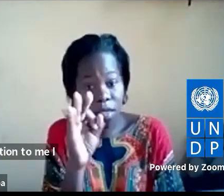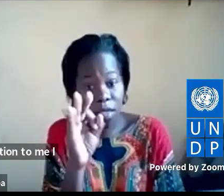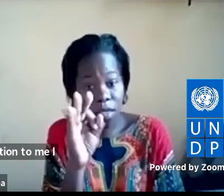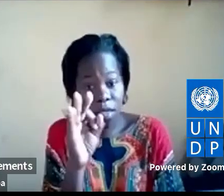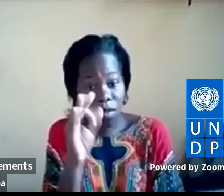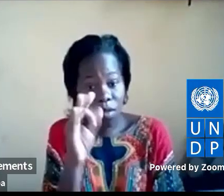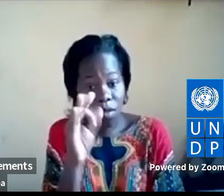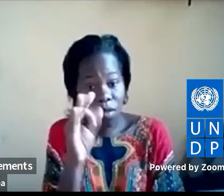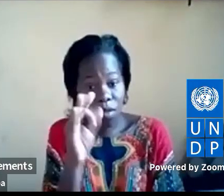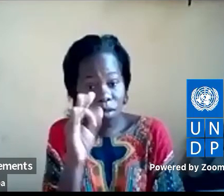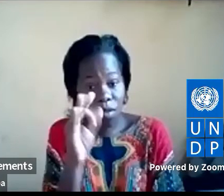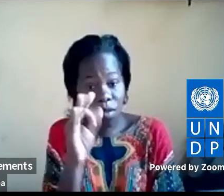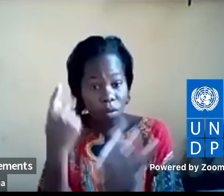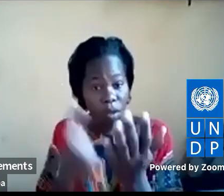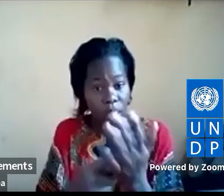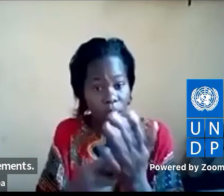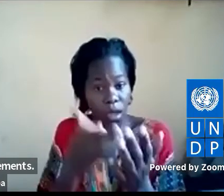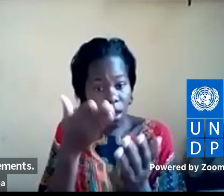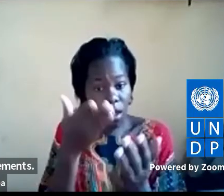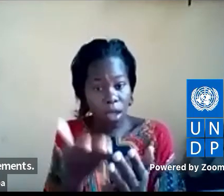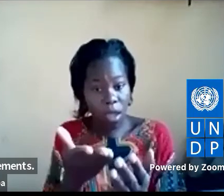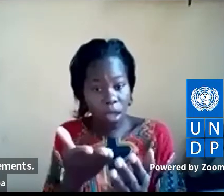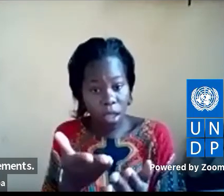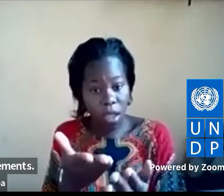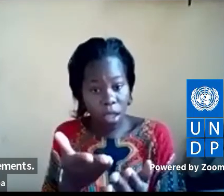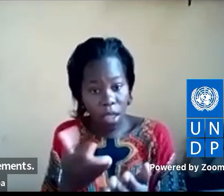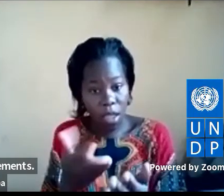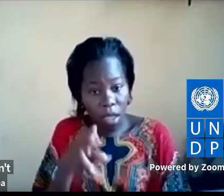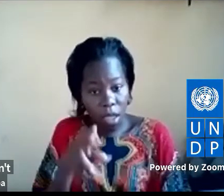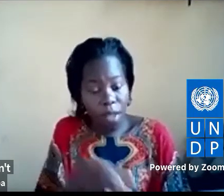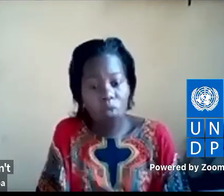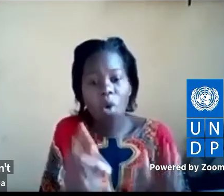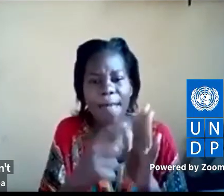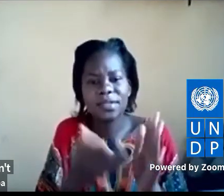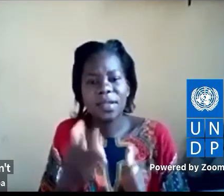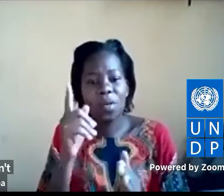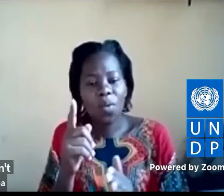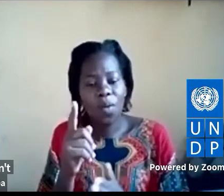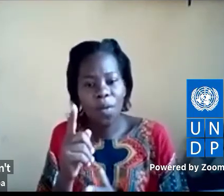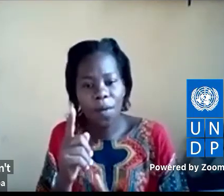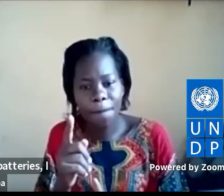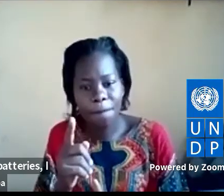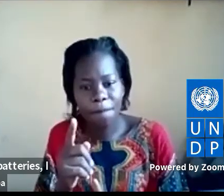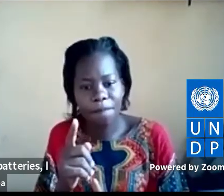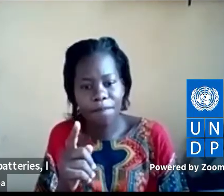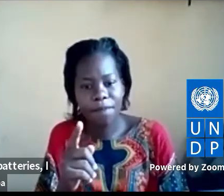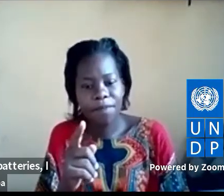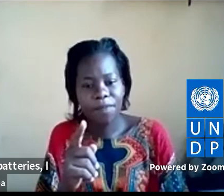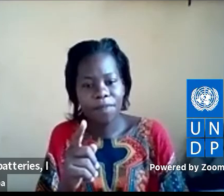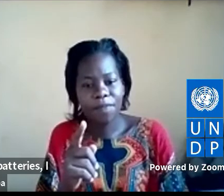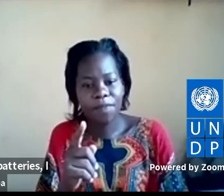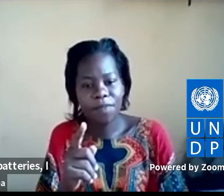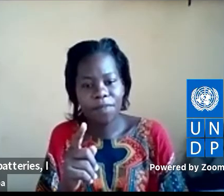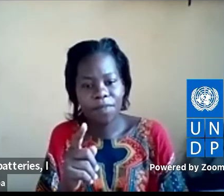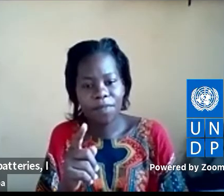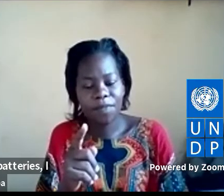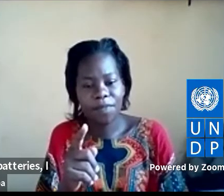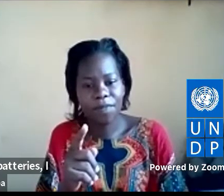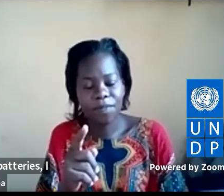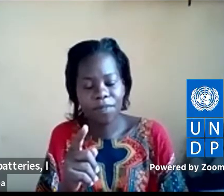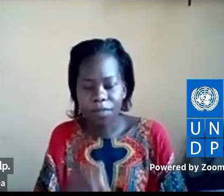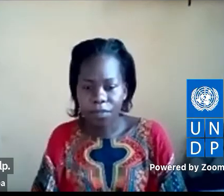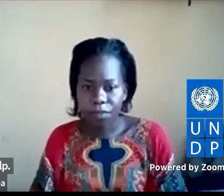element. This is one of the minerals that goes into batteries, I think. And he reckons Chira can help.